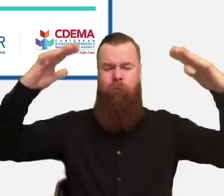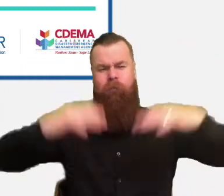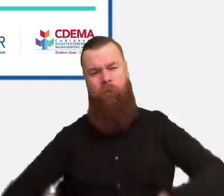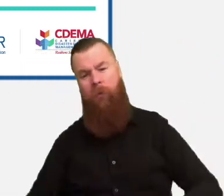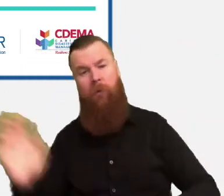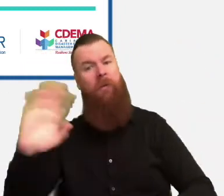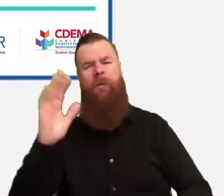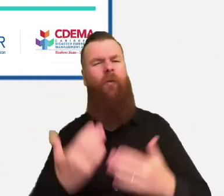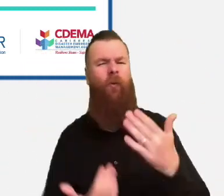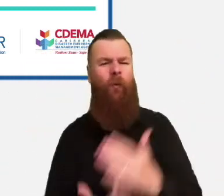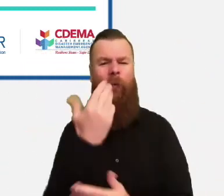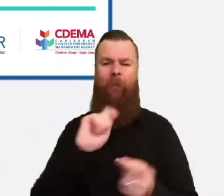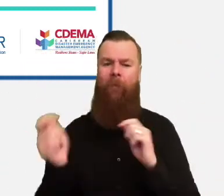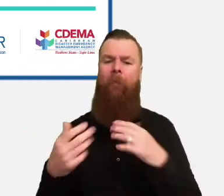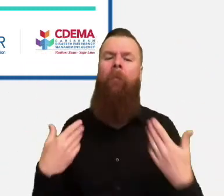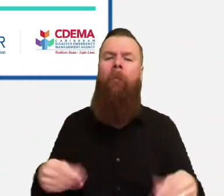climate change